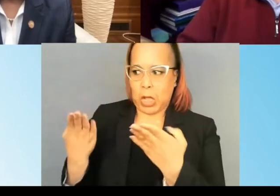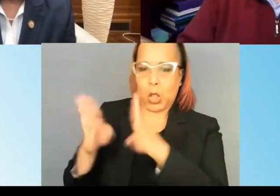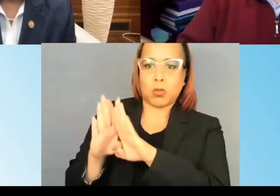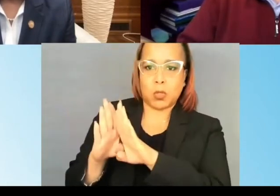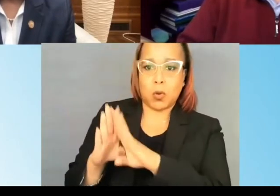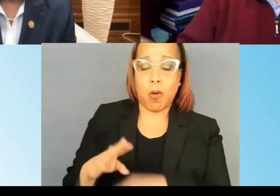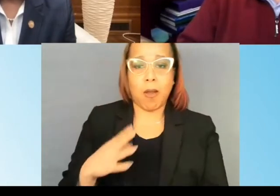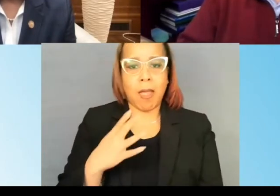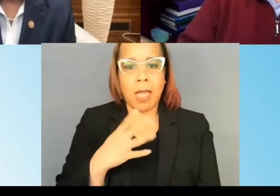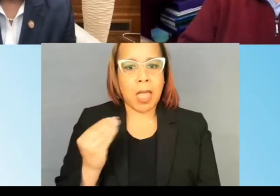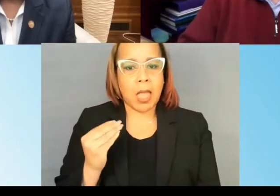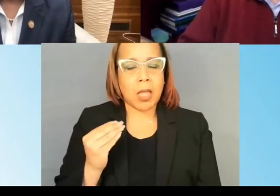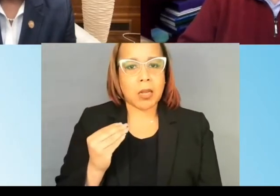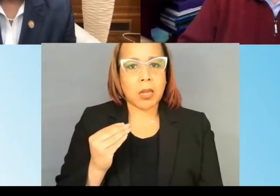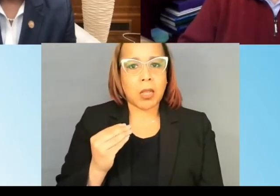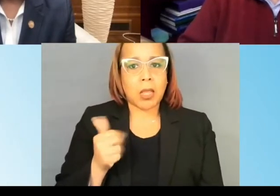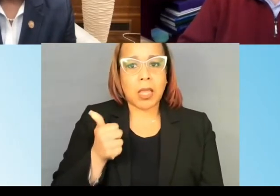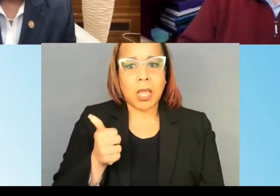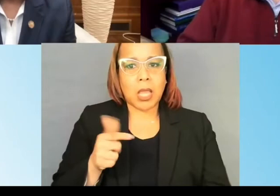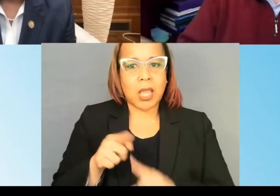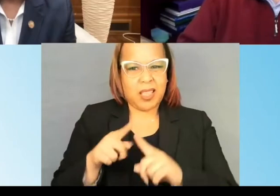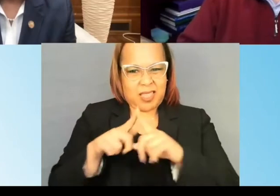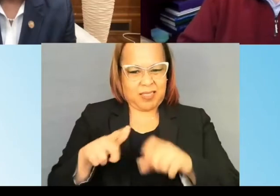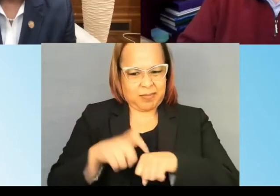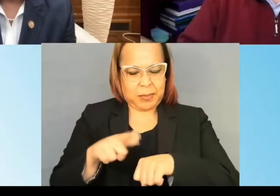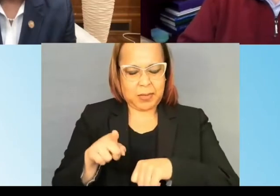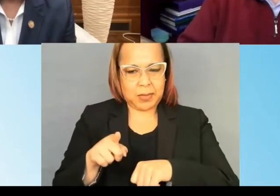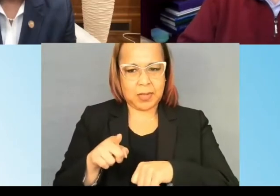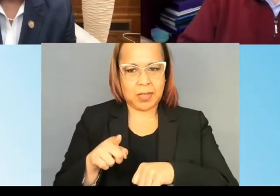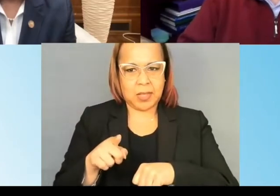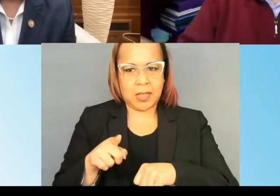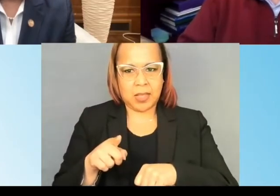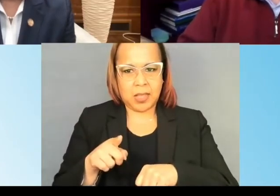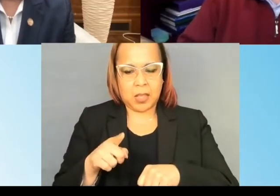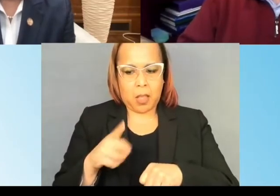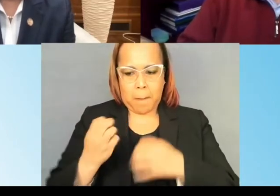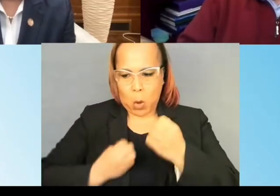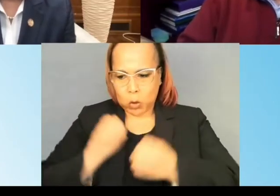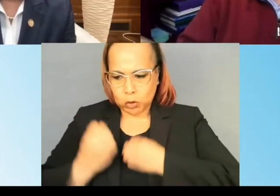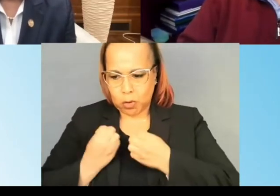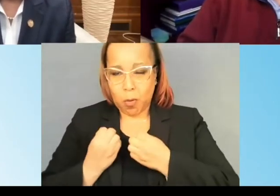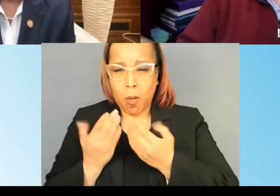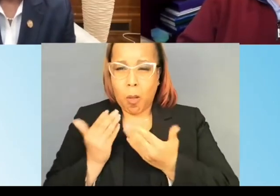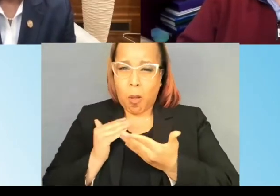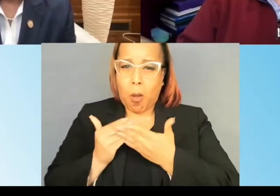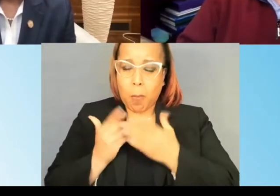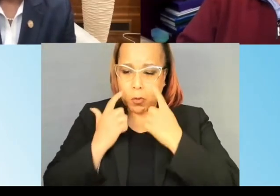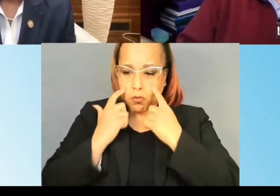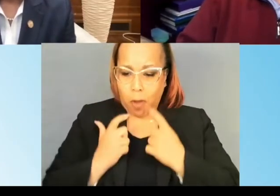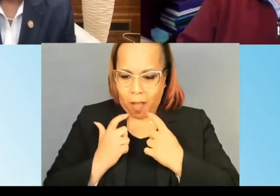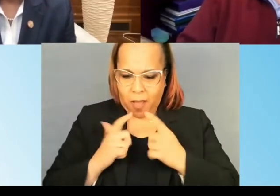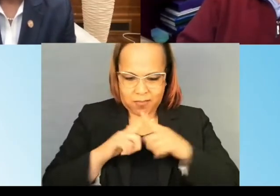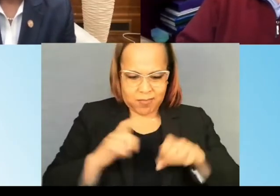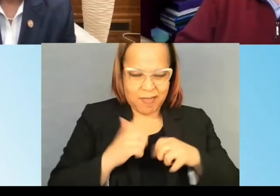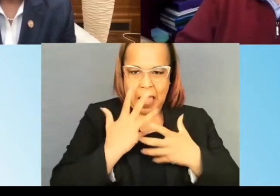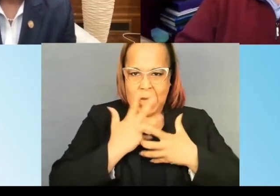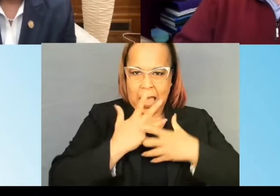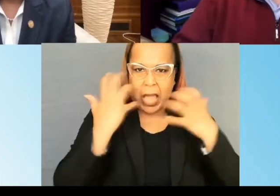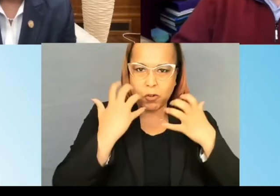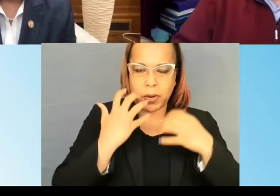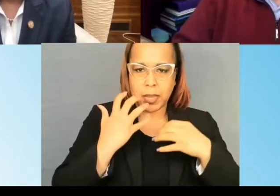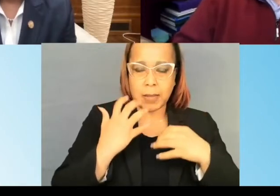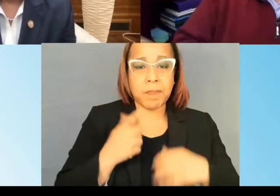and he was simultaneously emotional, almost crying, and angry. And he